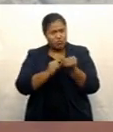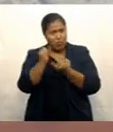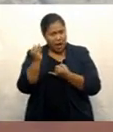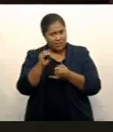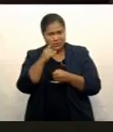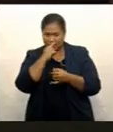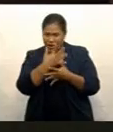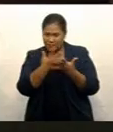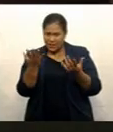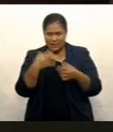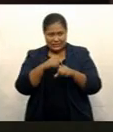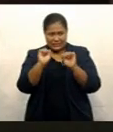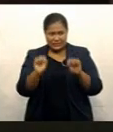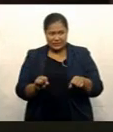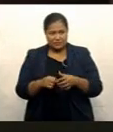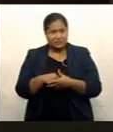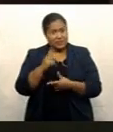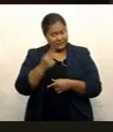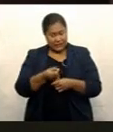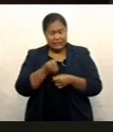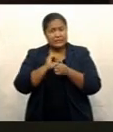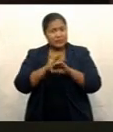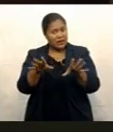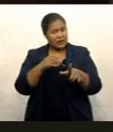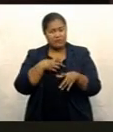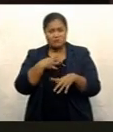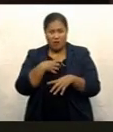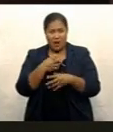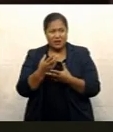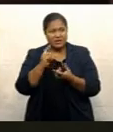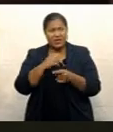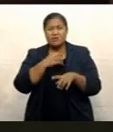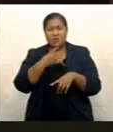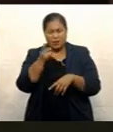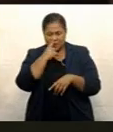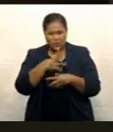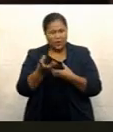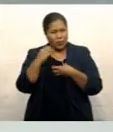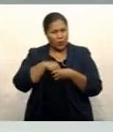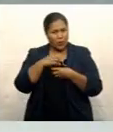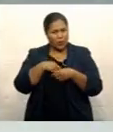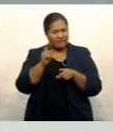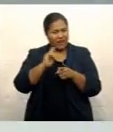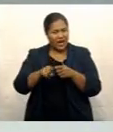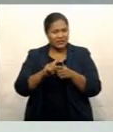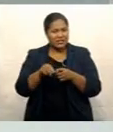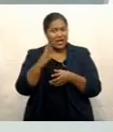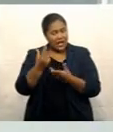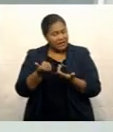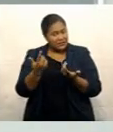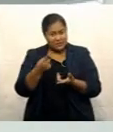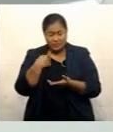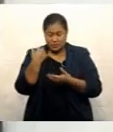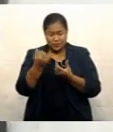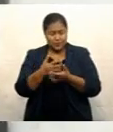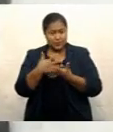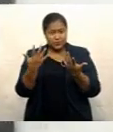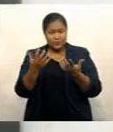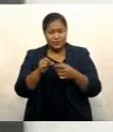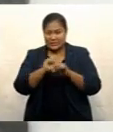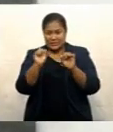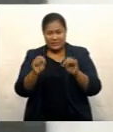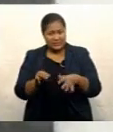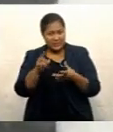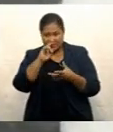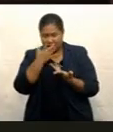system. If it can spread more easily, then more people can get infected quickly. And if a system is overwhelmed, and many systems are